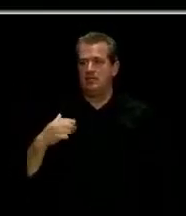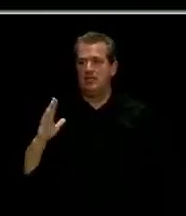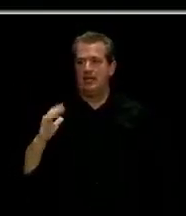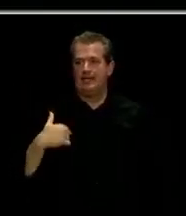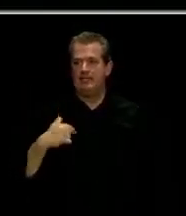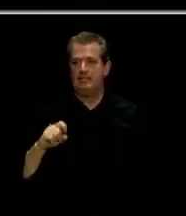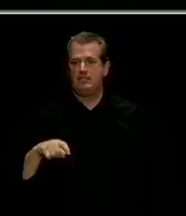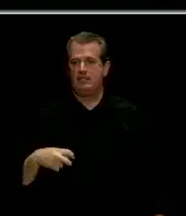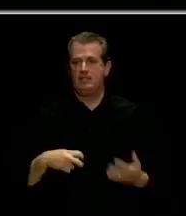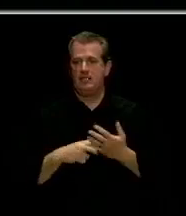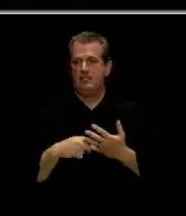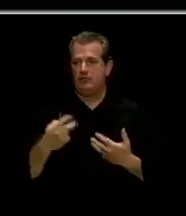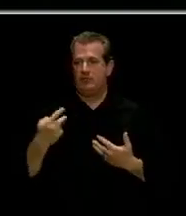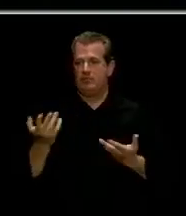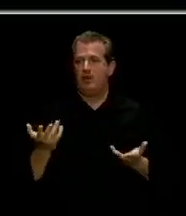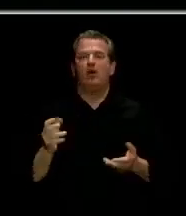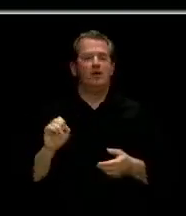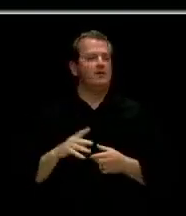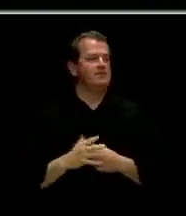Wow.